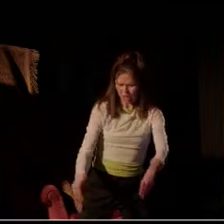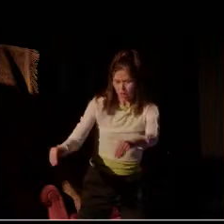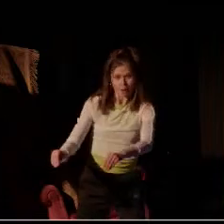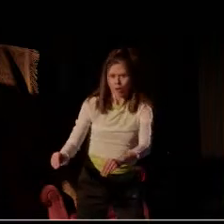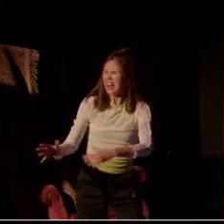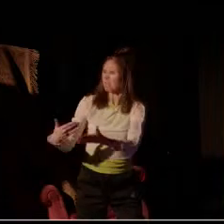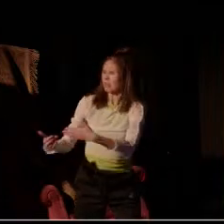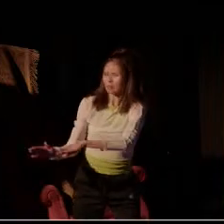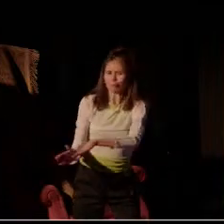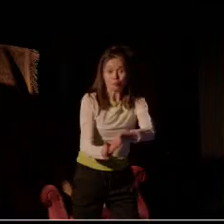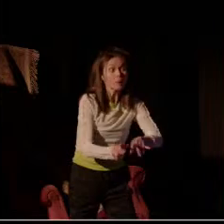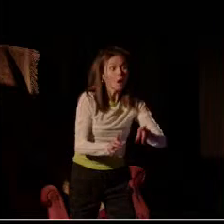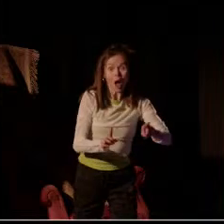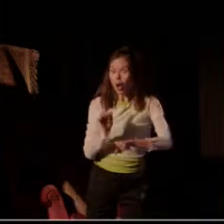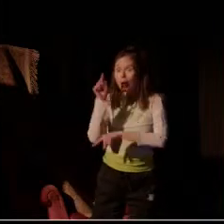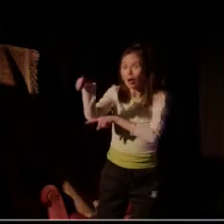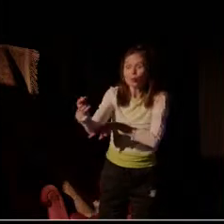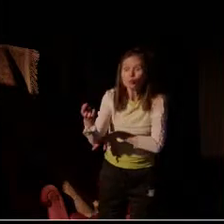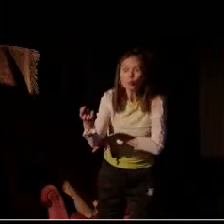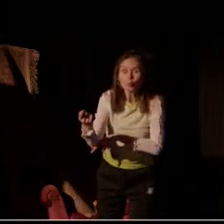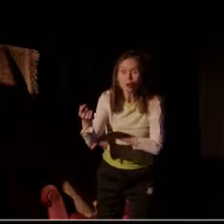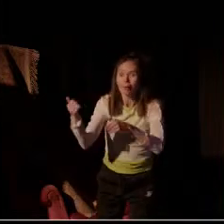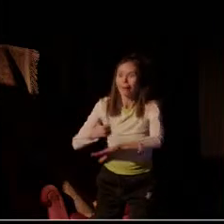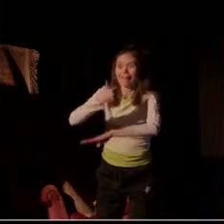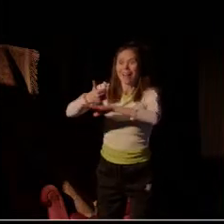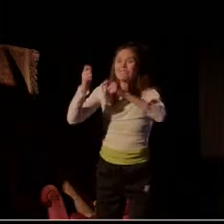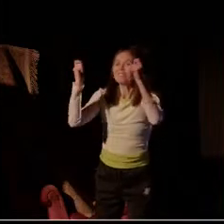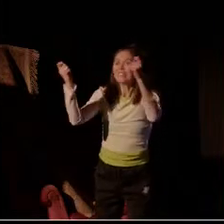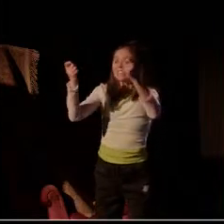What am I to buy for our sheep shearing feast?